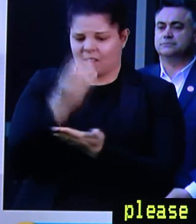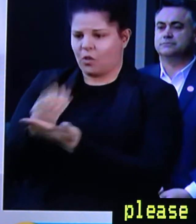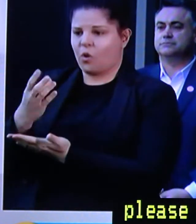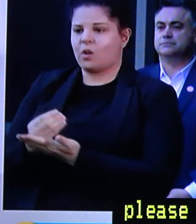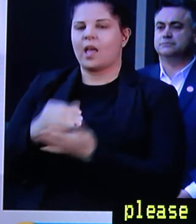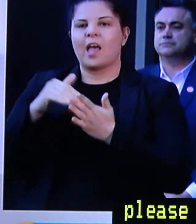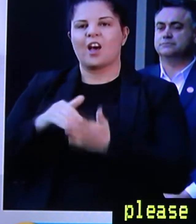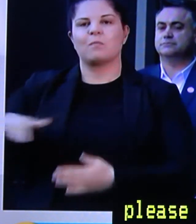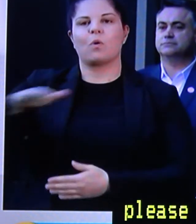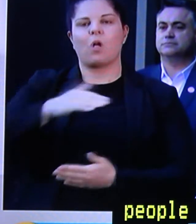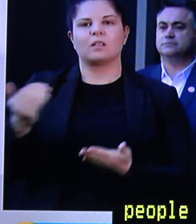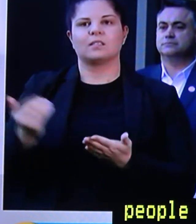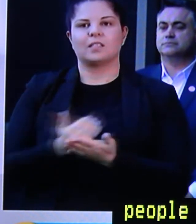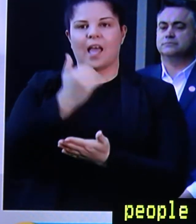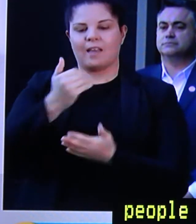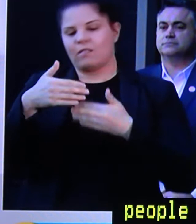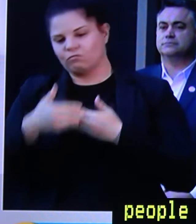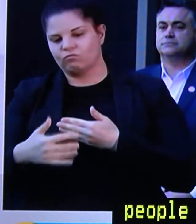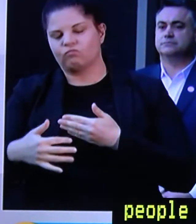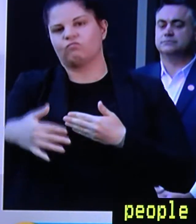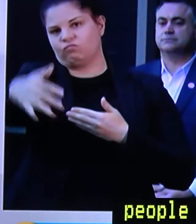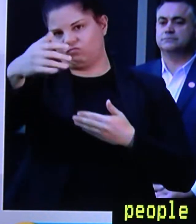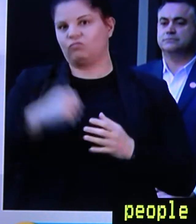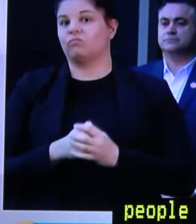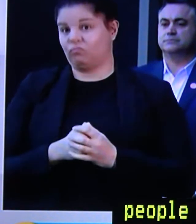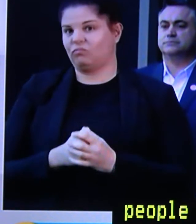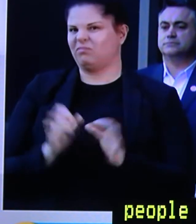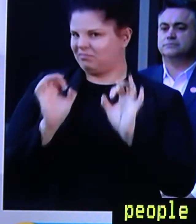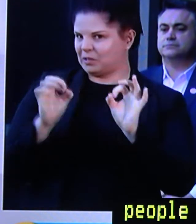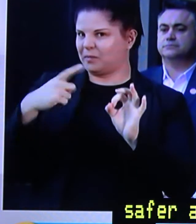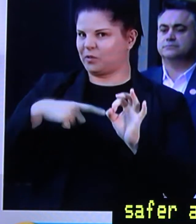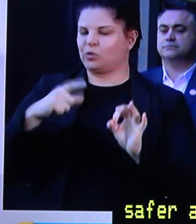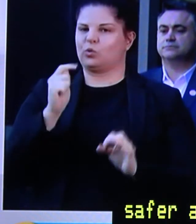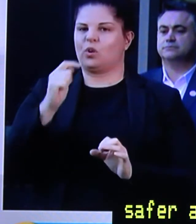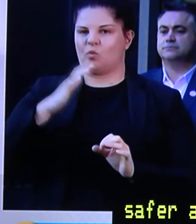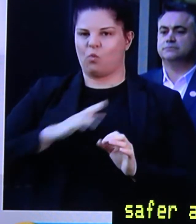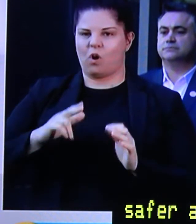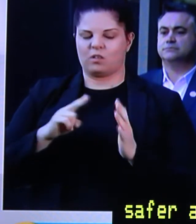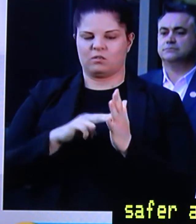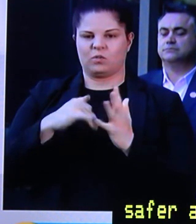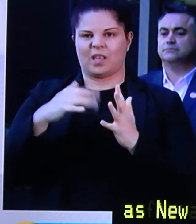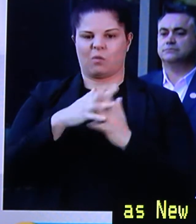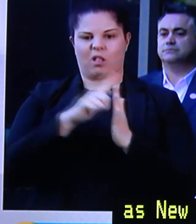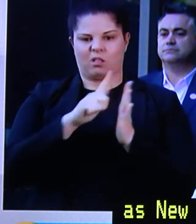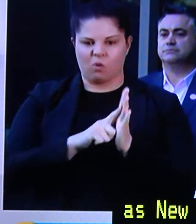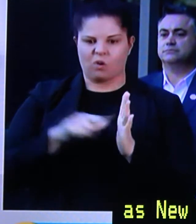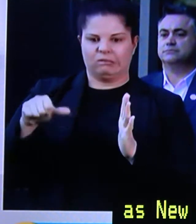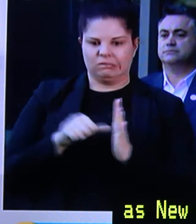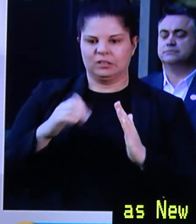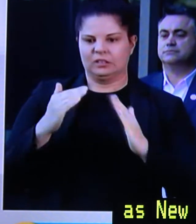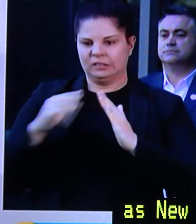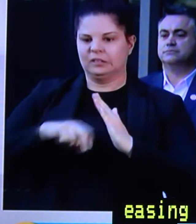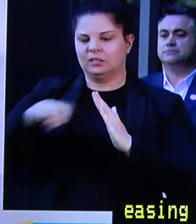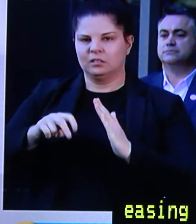be, especially as New South Wales moves forward in easing some of those restrictions we've had to live with for the last few weeks. So can I